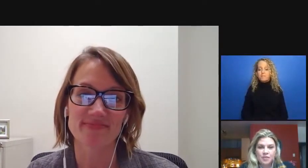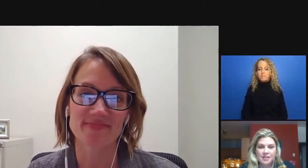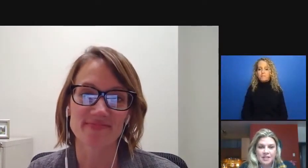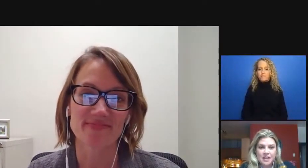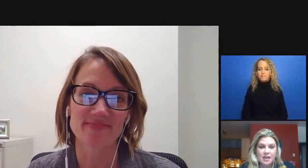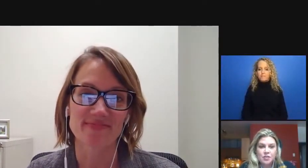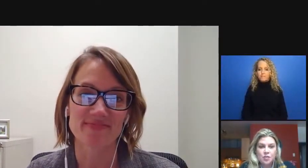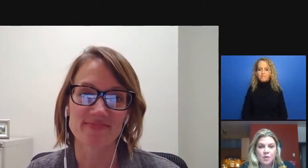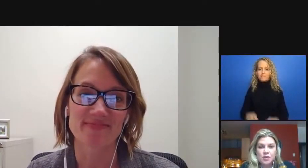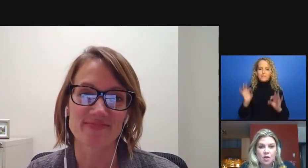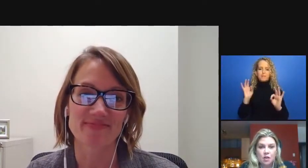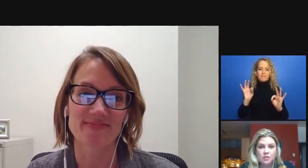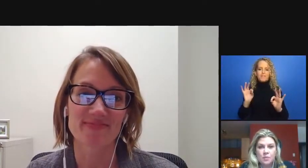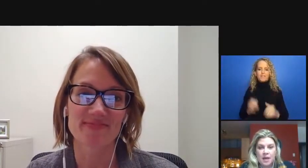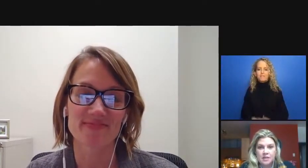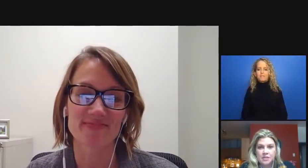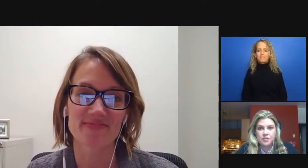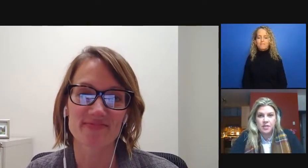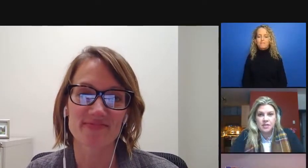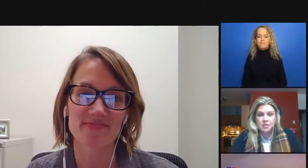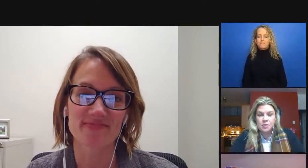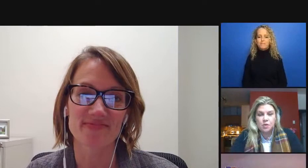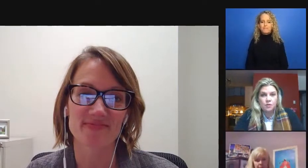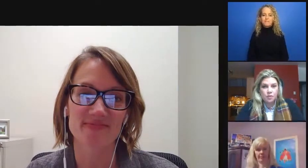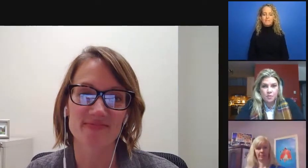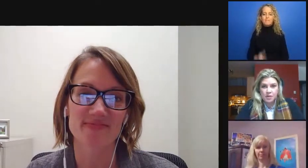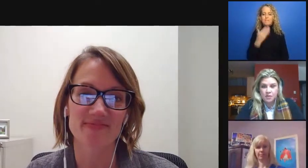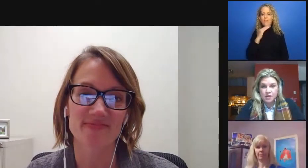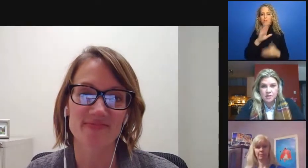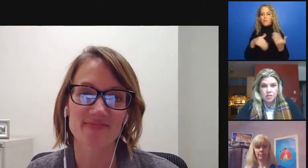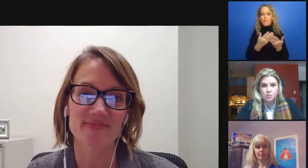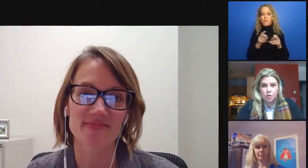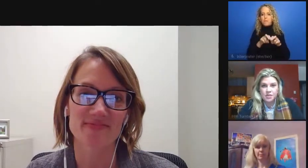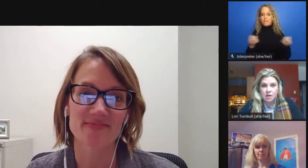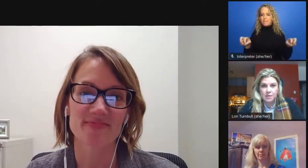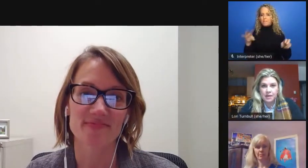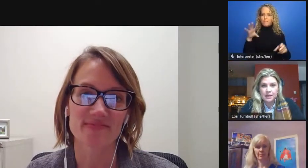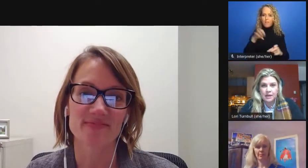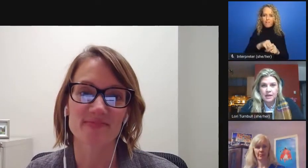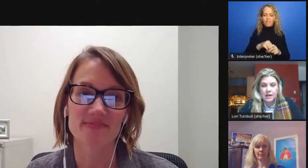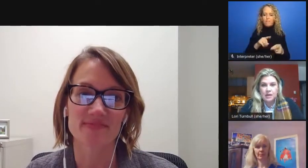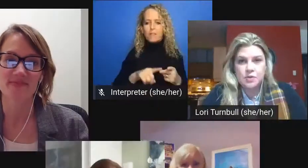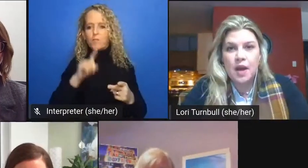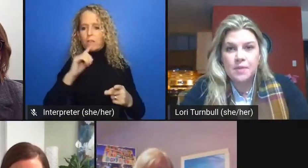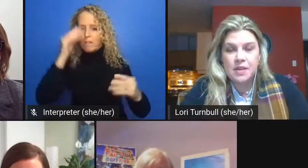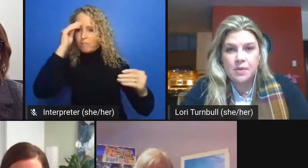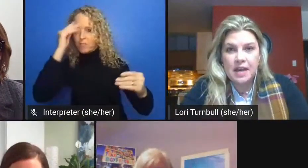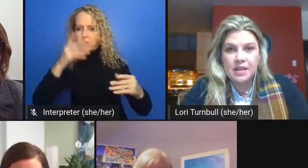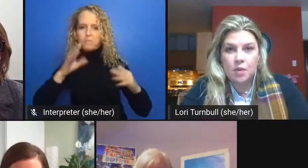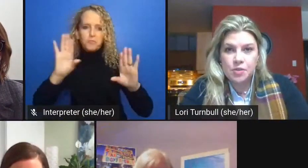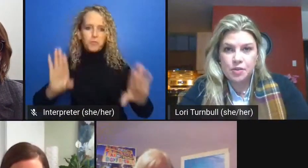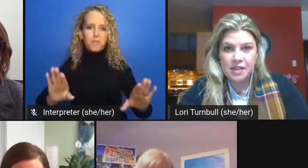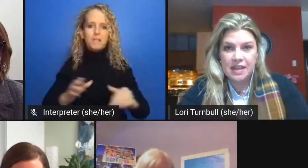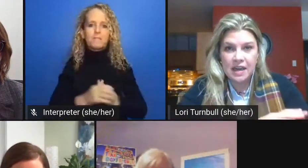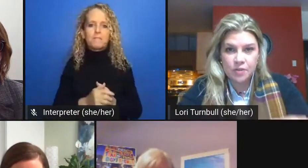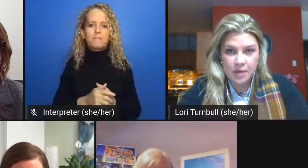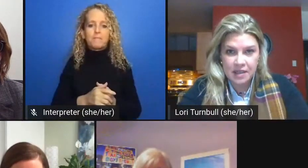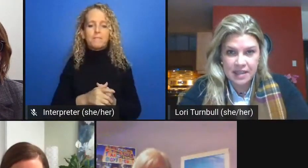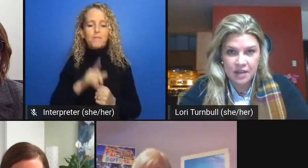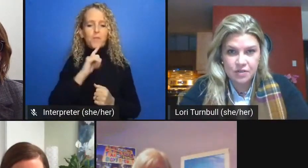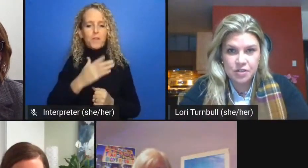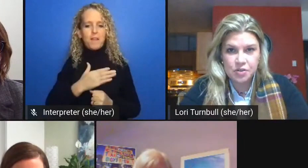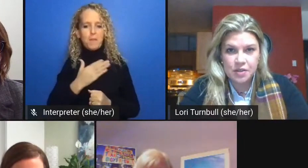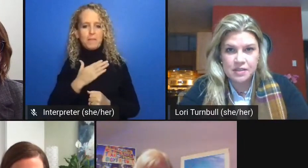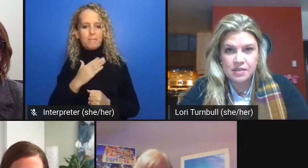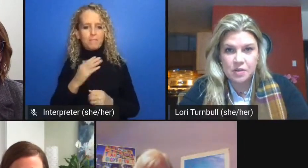Okay, perfect. Thank you so much to all of the panelists for this. This was so informative, and it's such an important topic. And I'm so happy that we had the opportunity to get